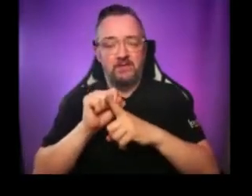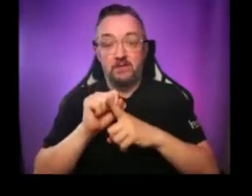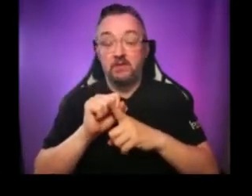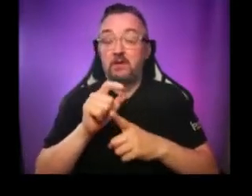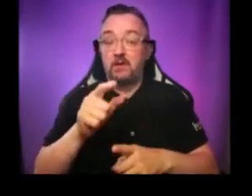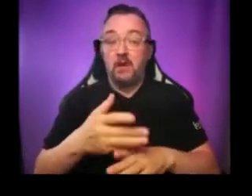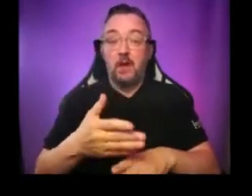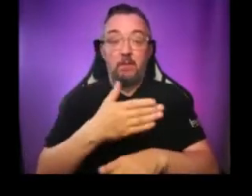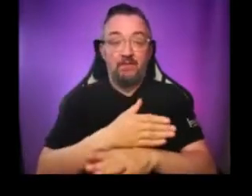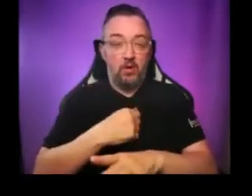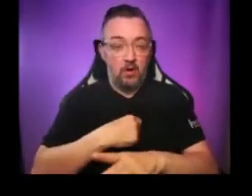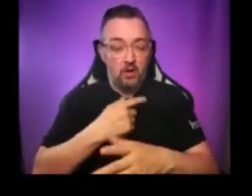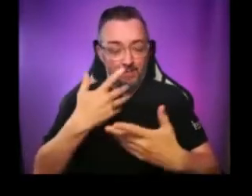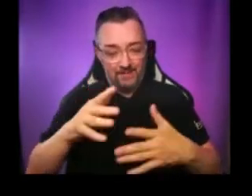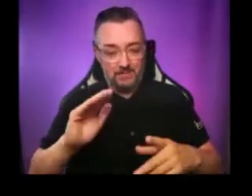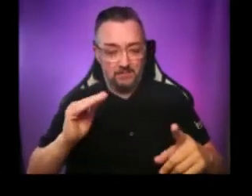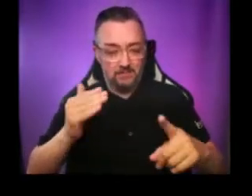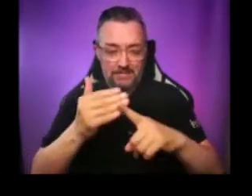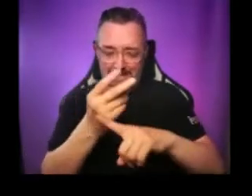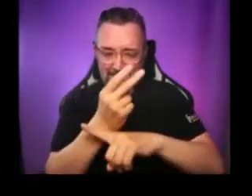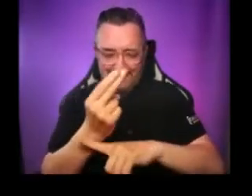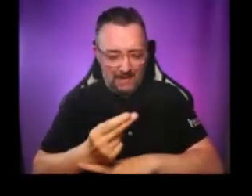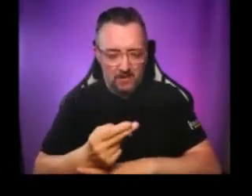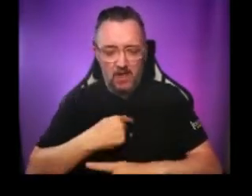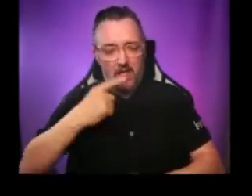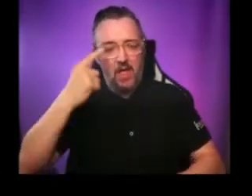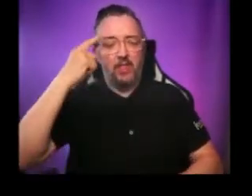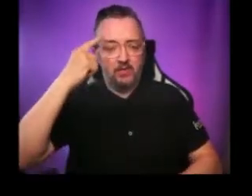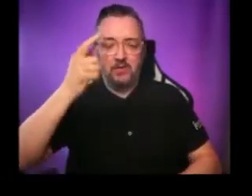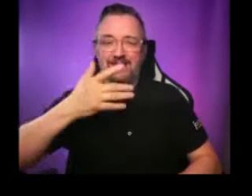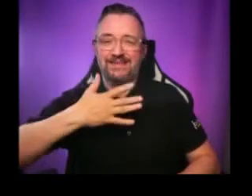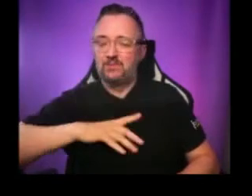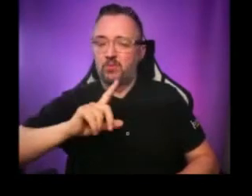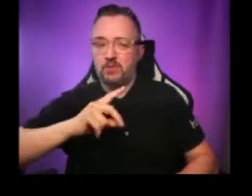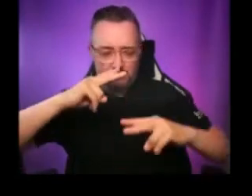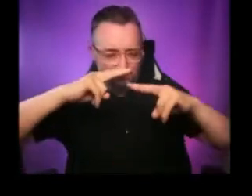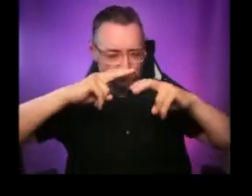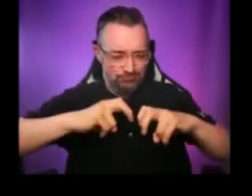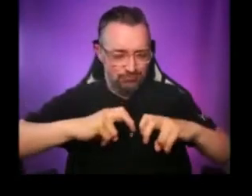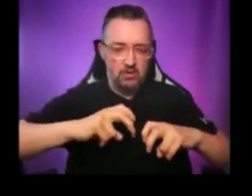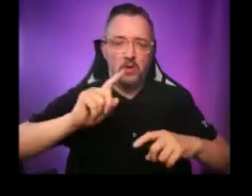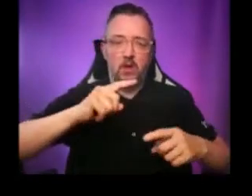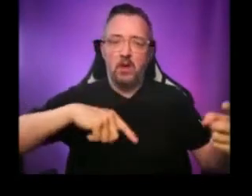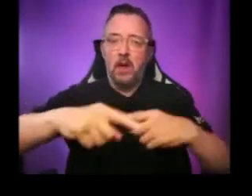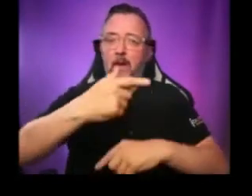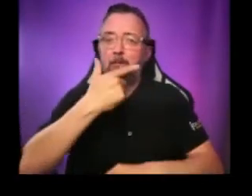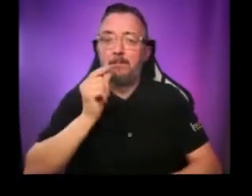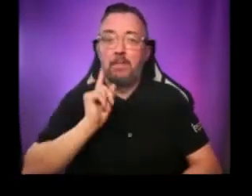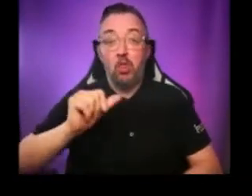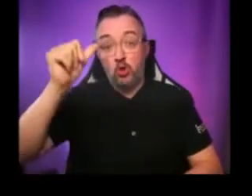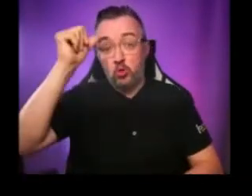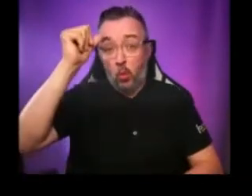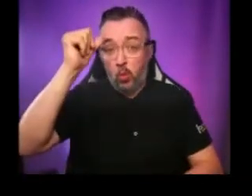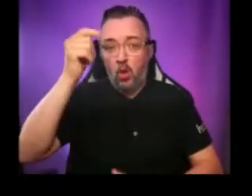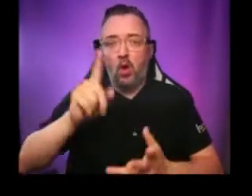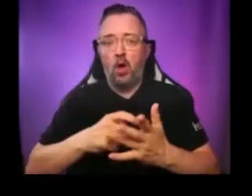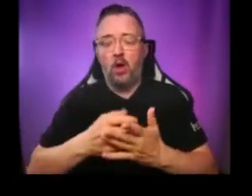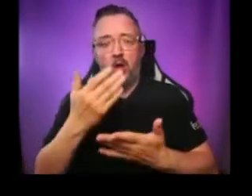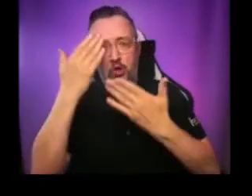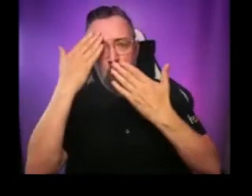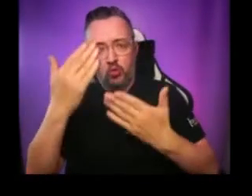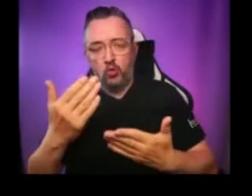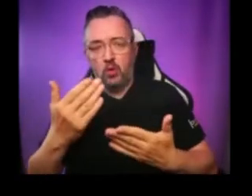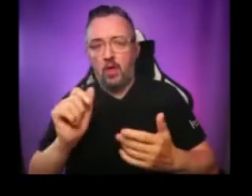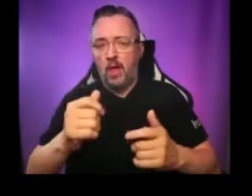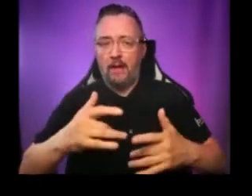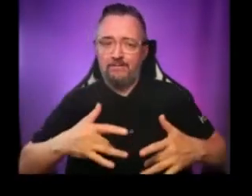began designing any of our approaches, we felt it was vital to explore the current levels of awareness in Scotland and how people perceive these issues right